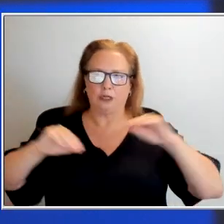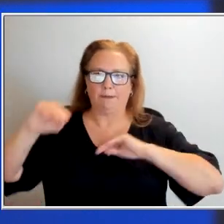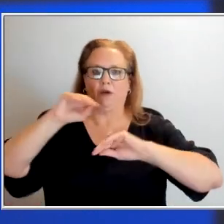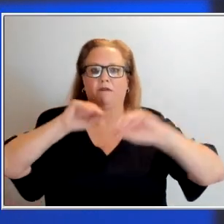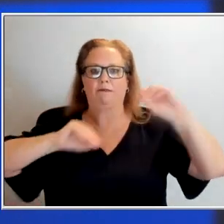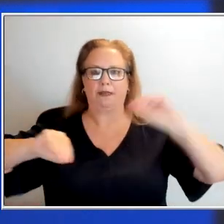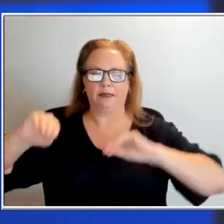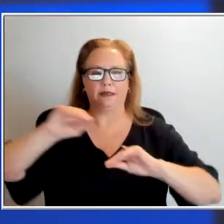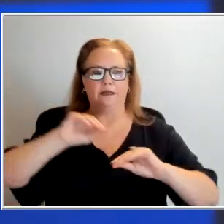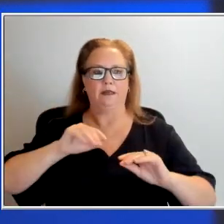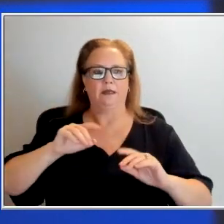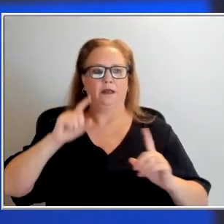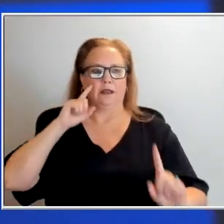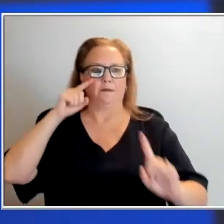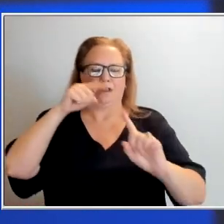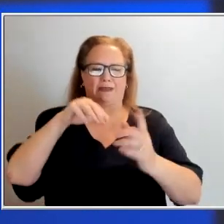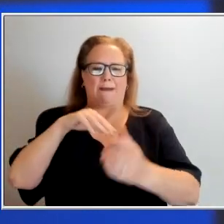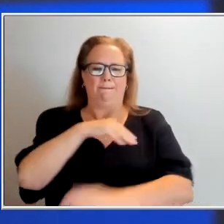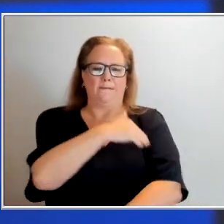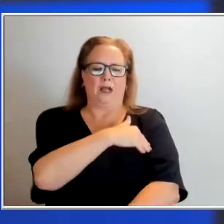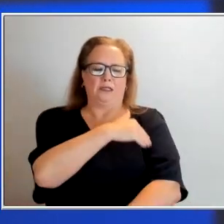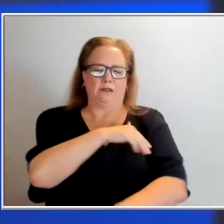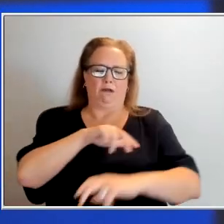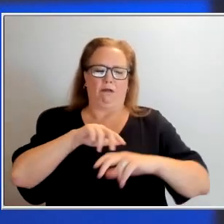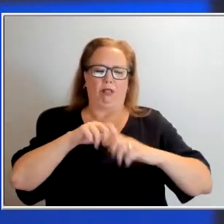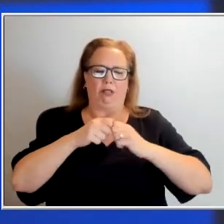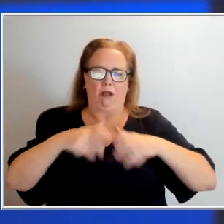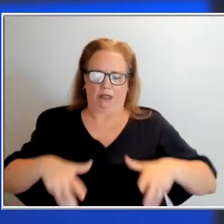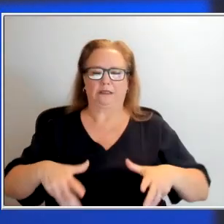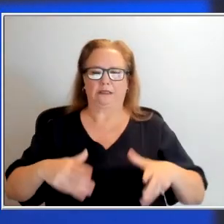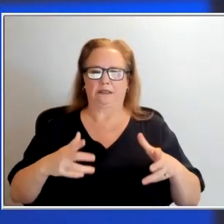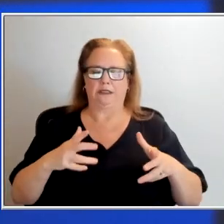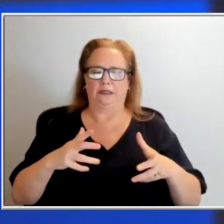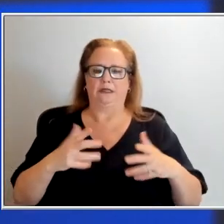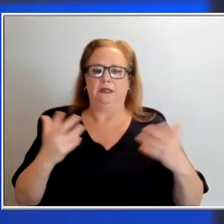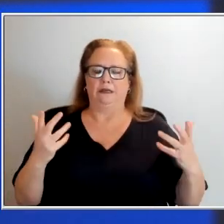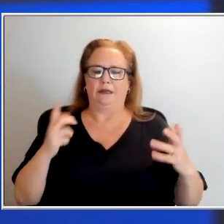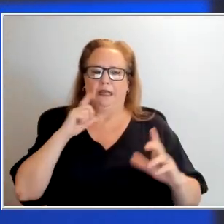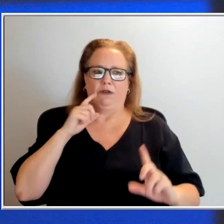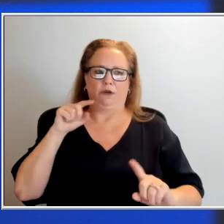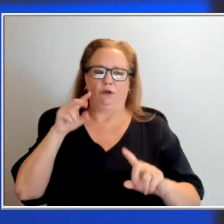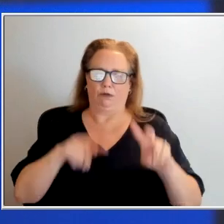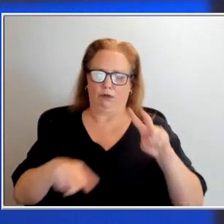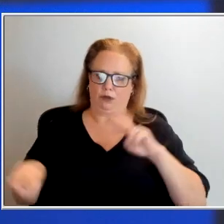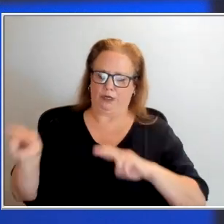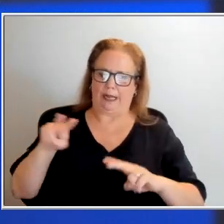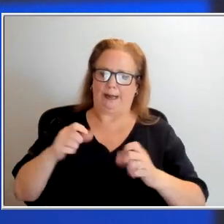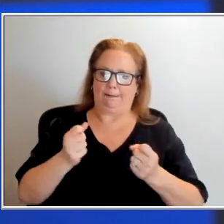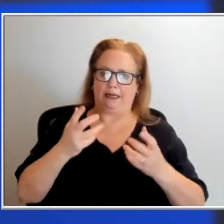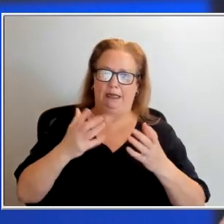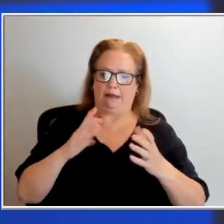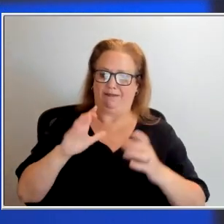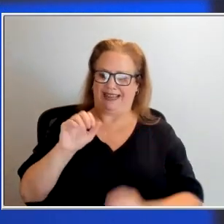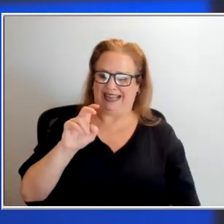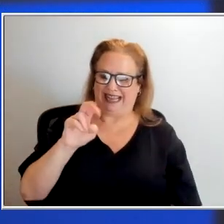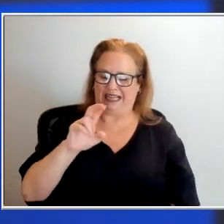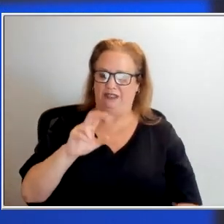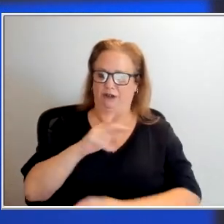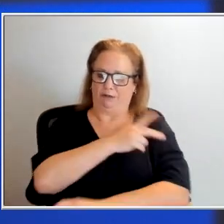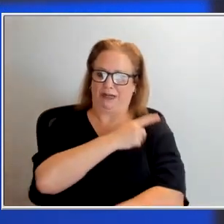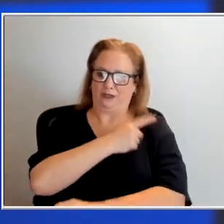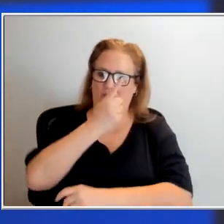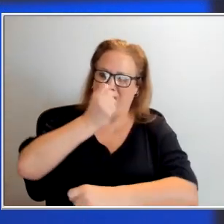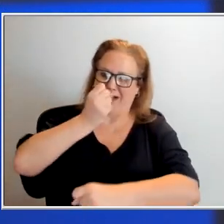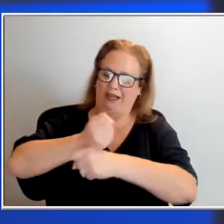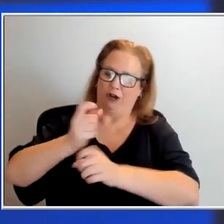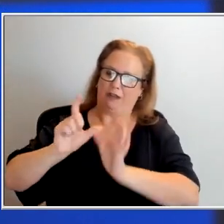about sarcopenia and deconditioning. We know that if you look at many studies, and if you look at a cancer patient 1 year later,